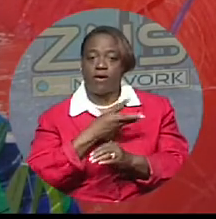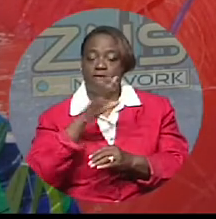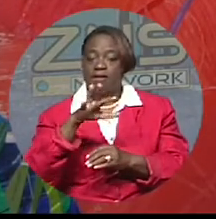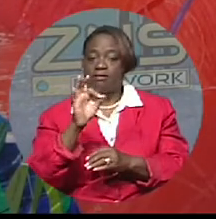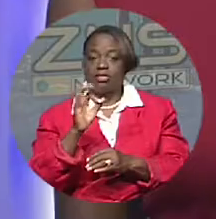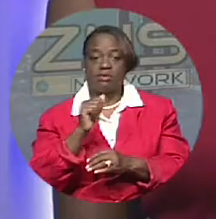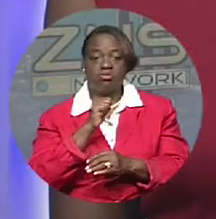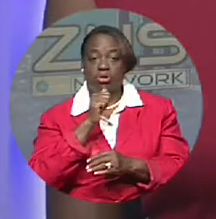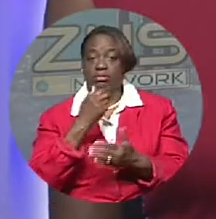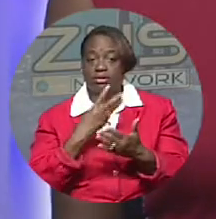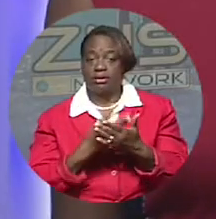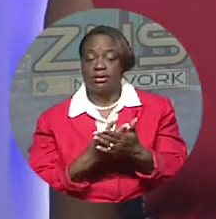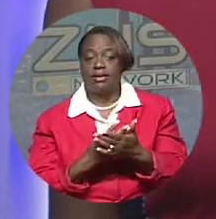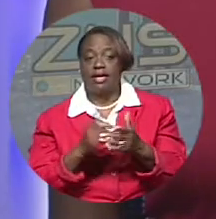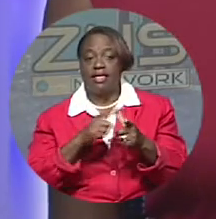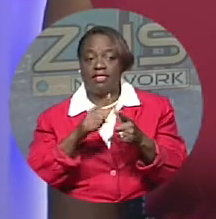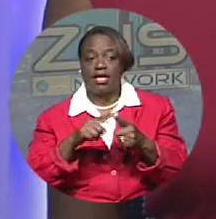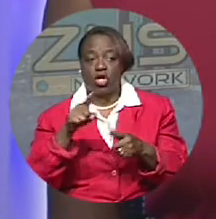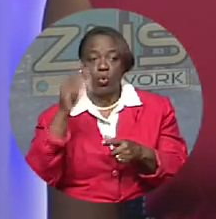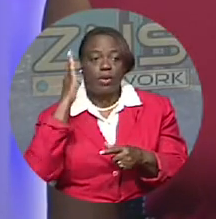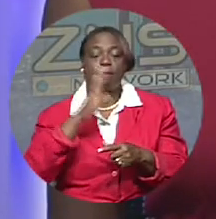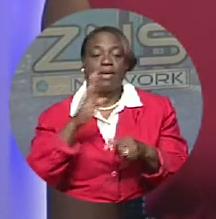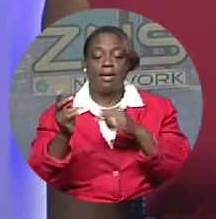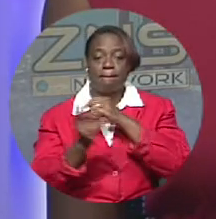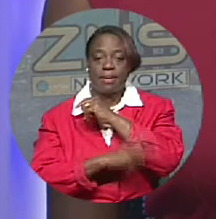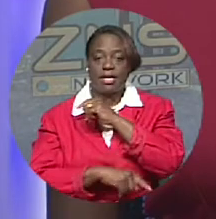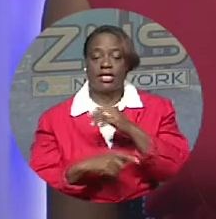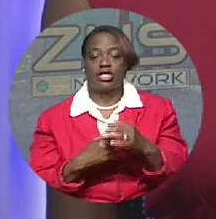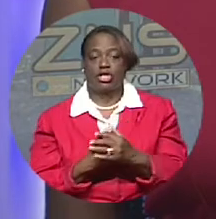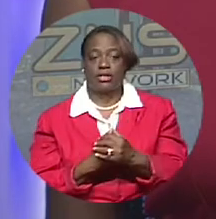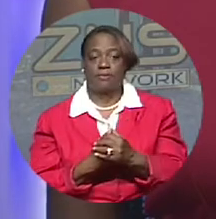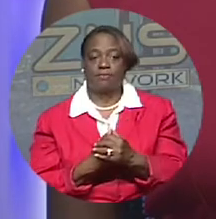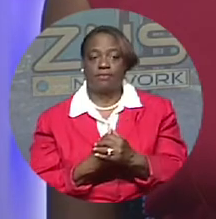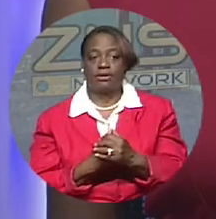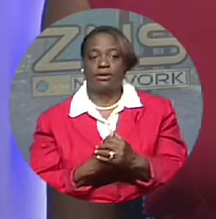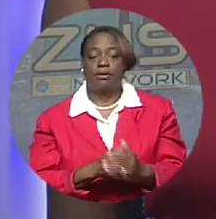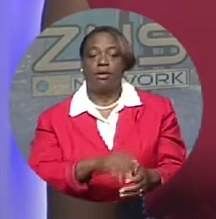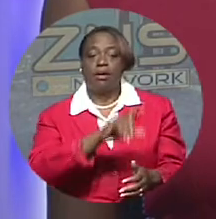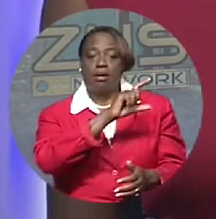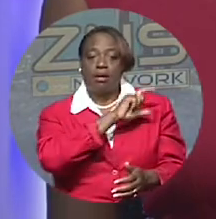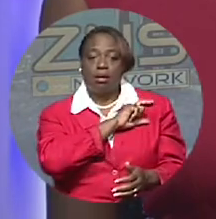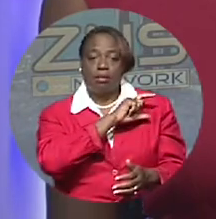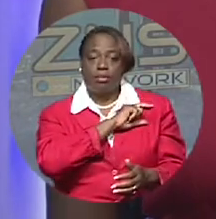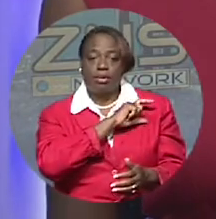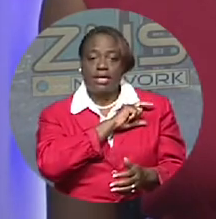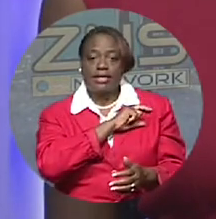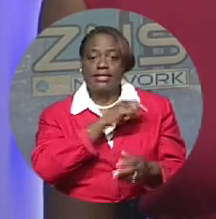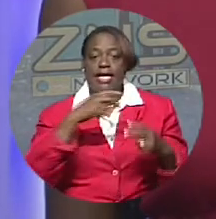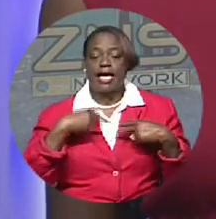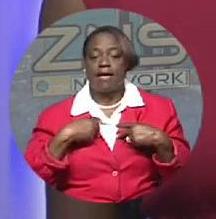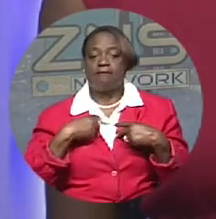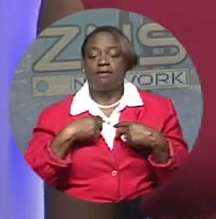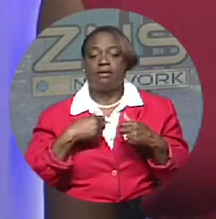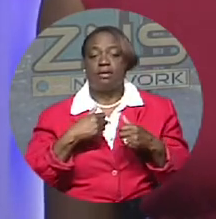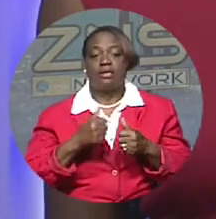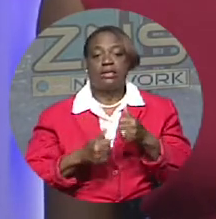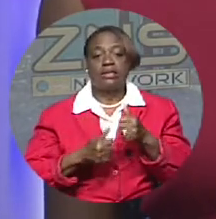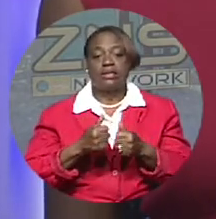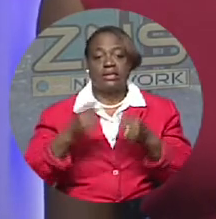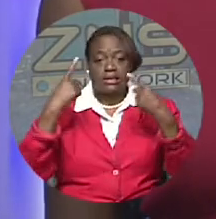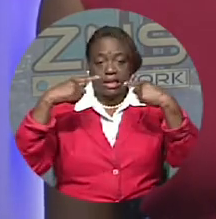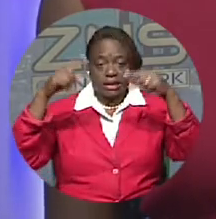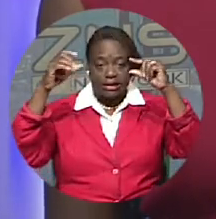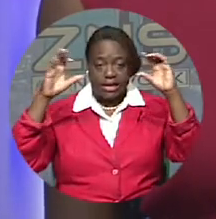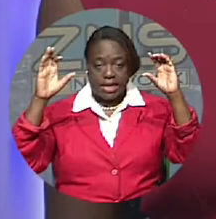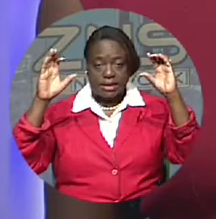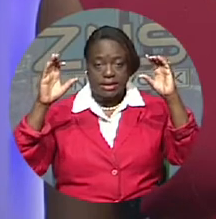unsavory. In crime news this weekend, police are reporting more success under their anti-crime operation. They arrested a 45-year-old